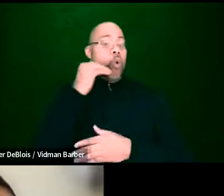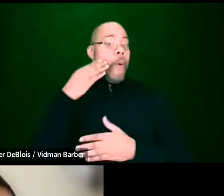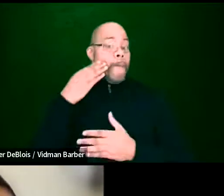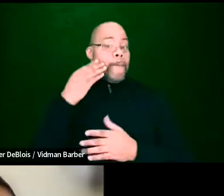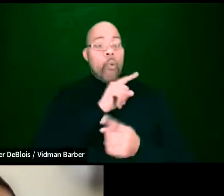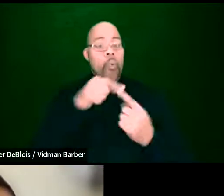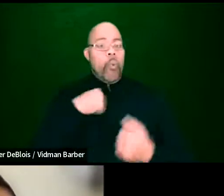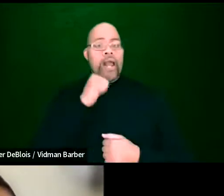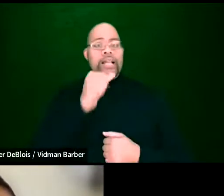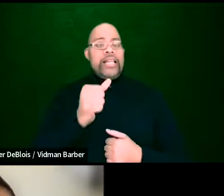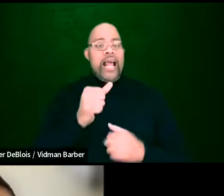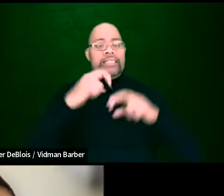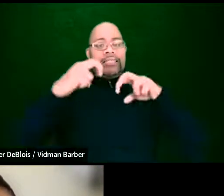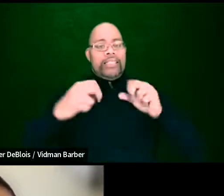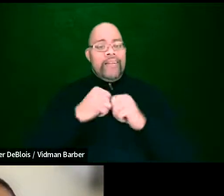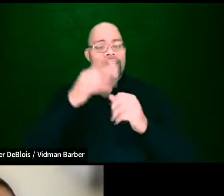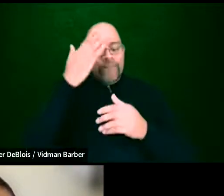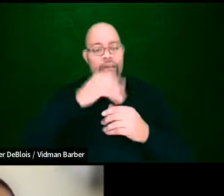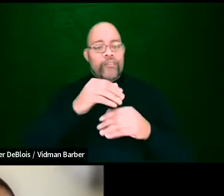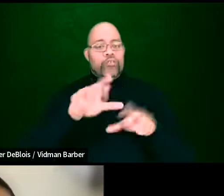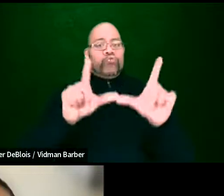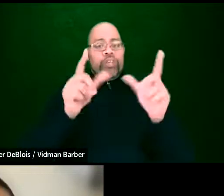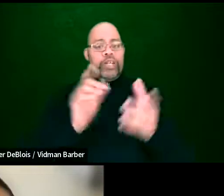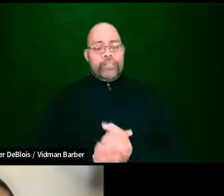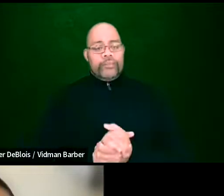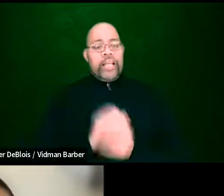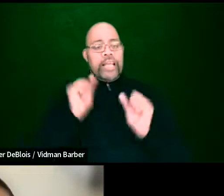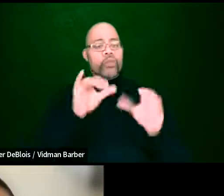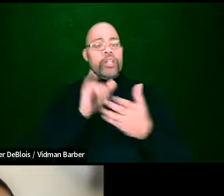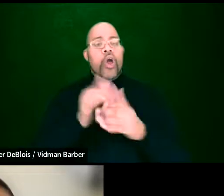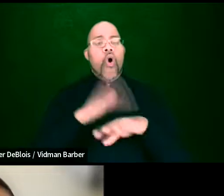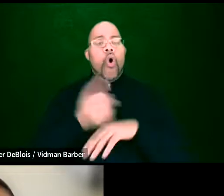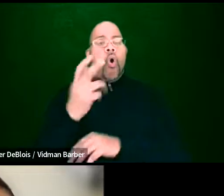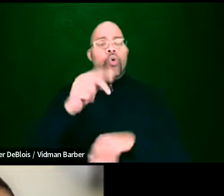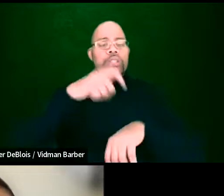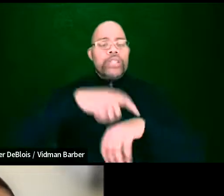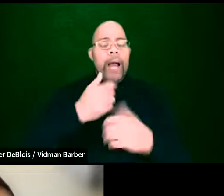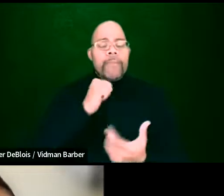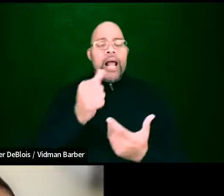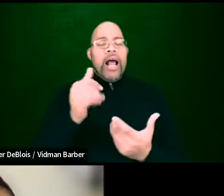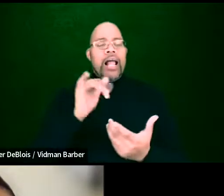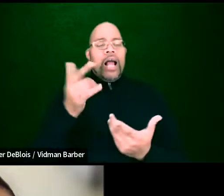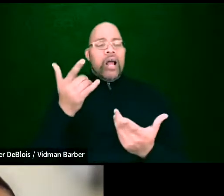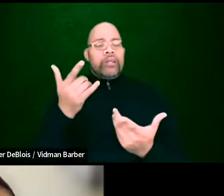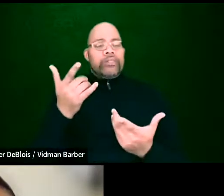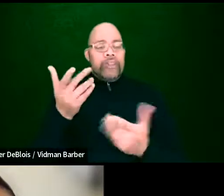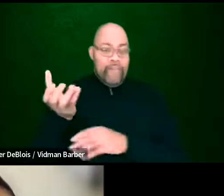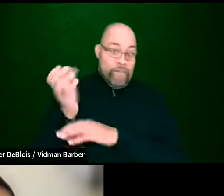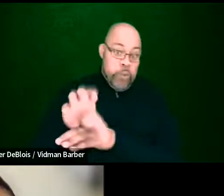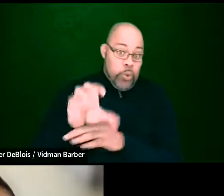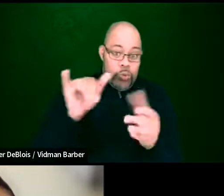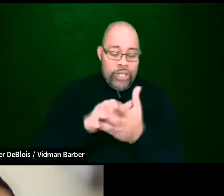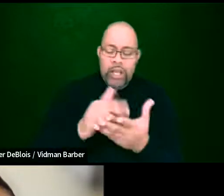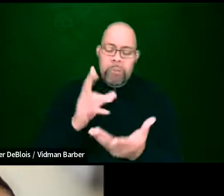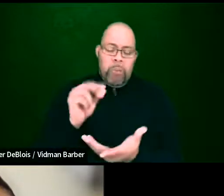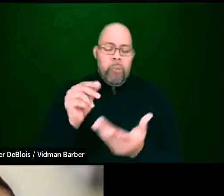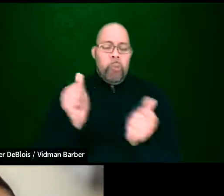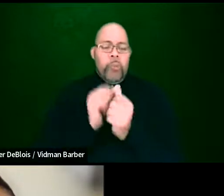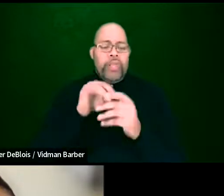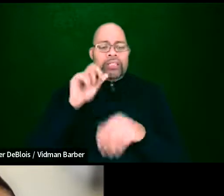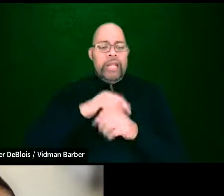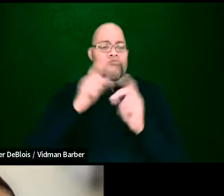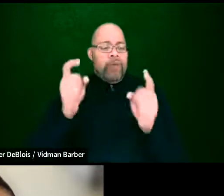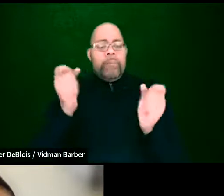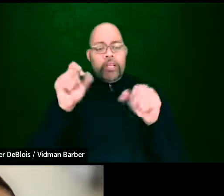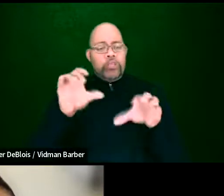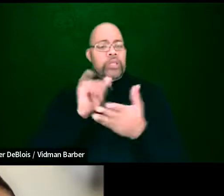when we're not sitting in front of a screen, and they can do it on their own time. So it's not like where they're being forced to do this within this time frame.